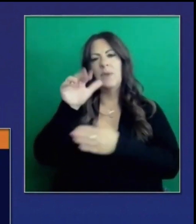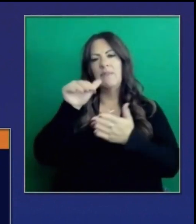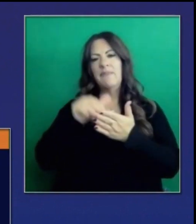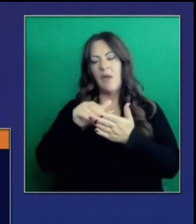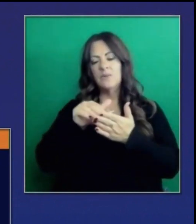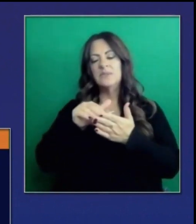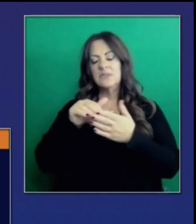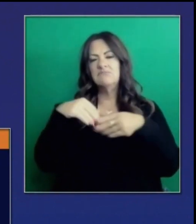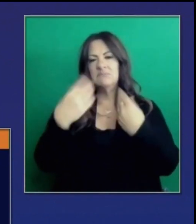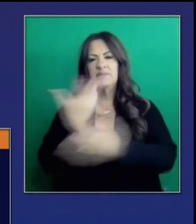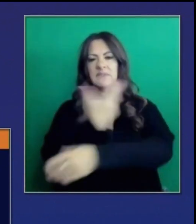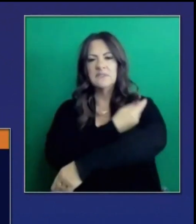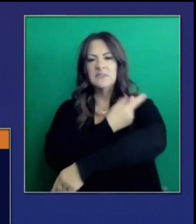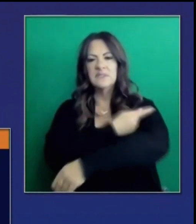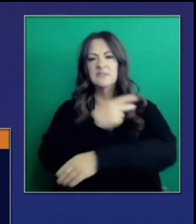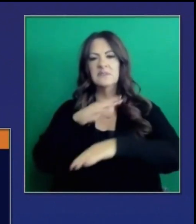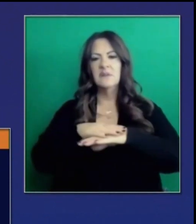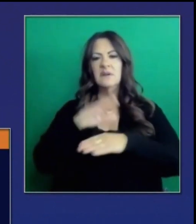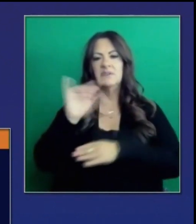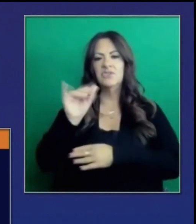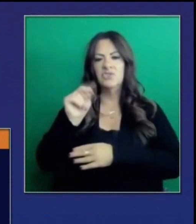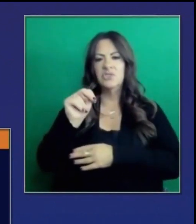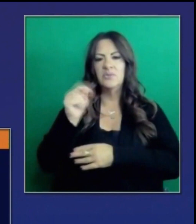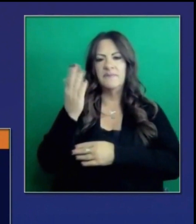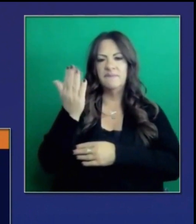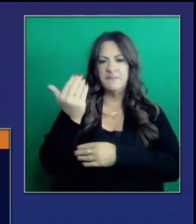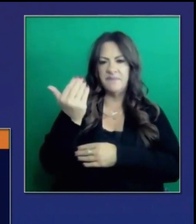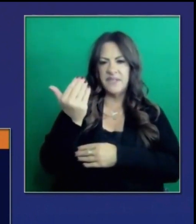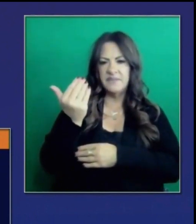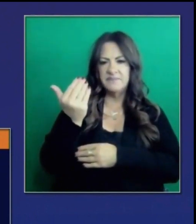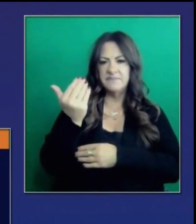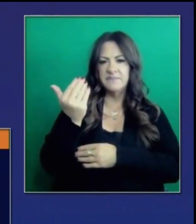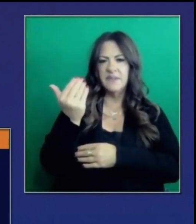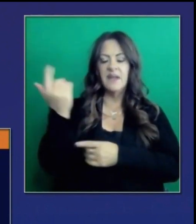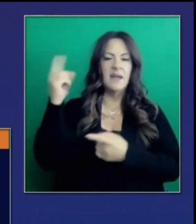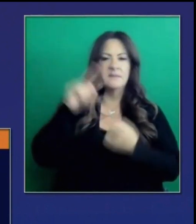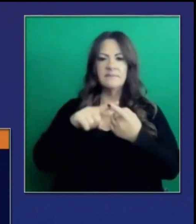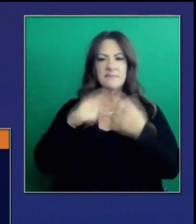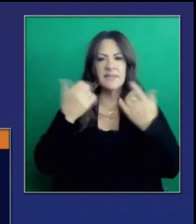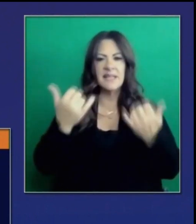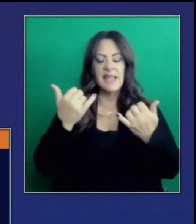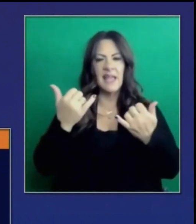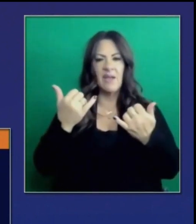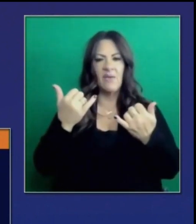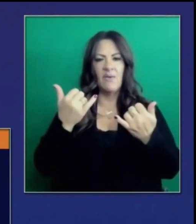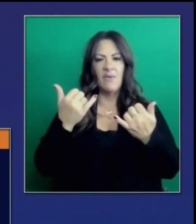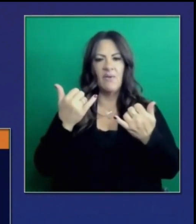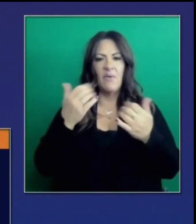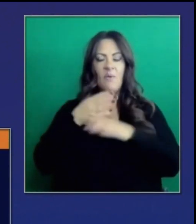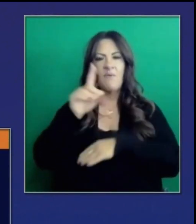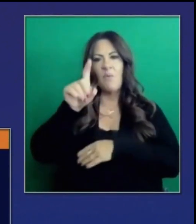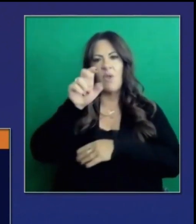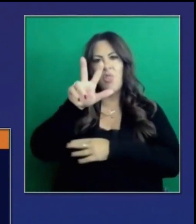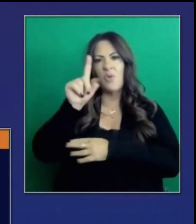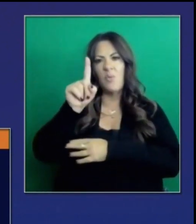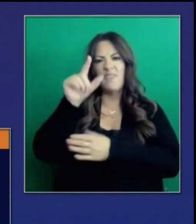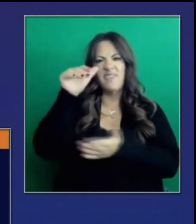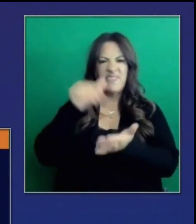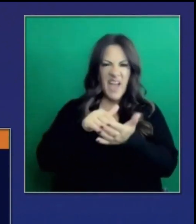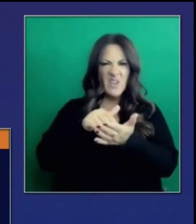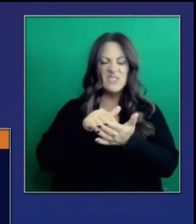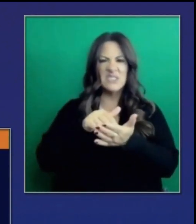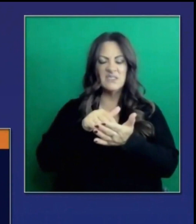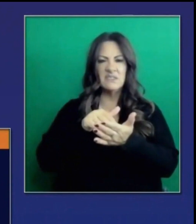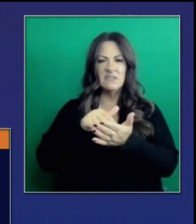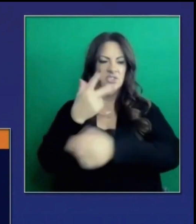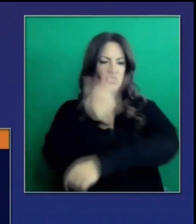state's ability to scale up on the level of testing, having conducted nearly 41 million COVID-19 tests to